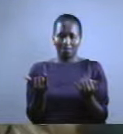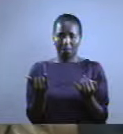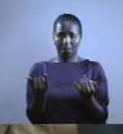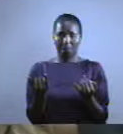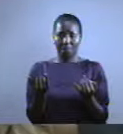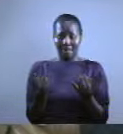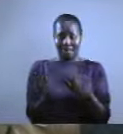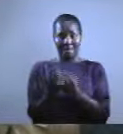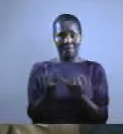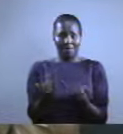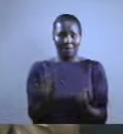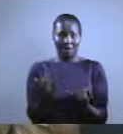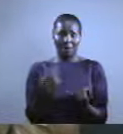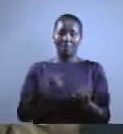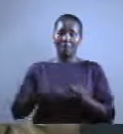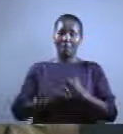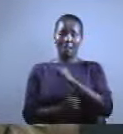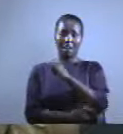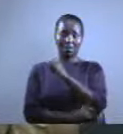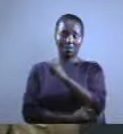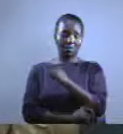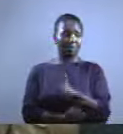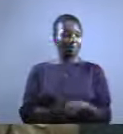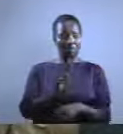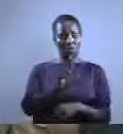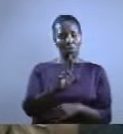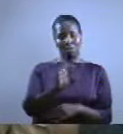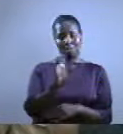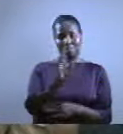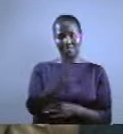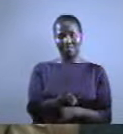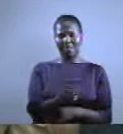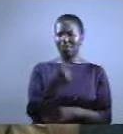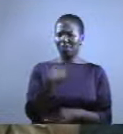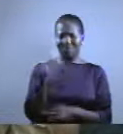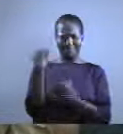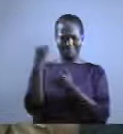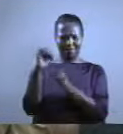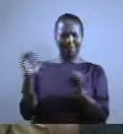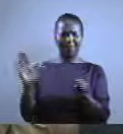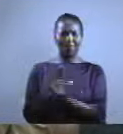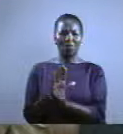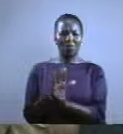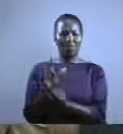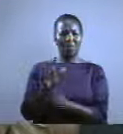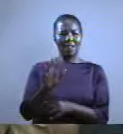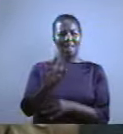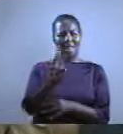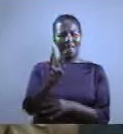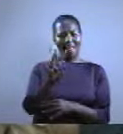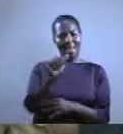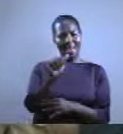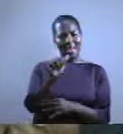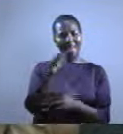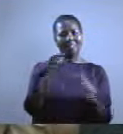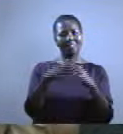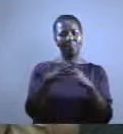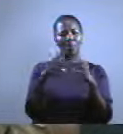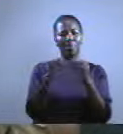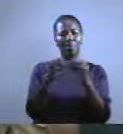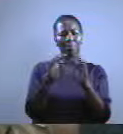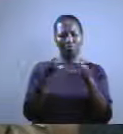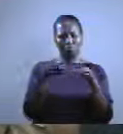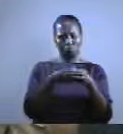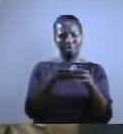like this one. Finally, the UCDP condemns the existence and actions of the AWB squad and the security